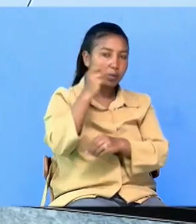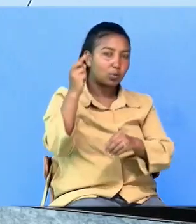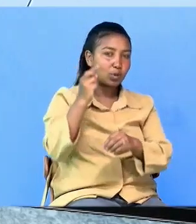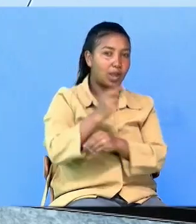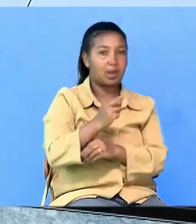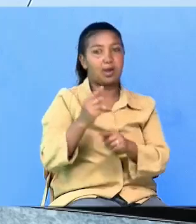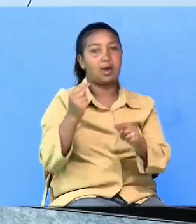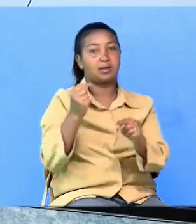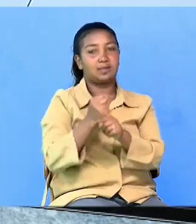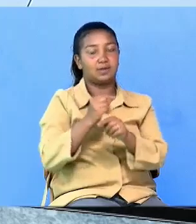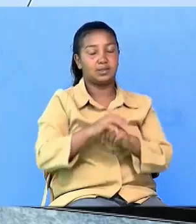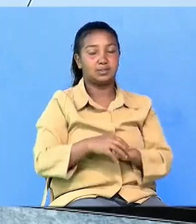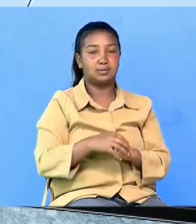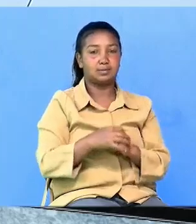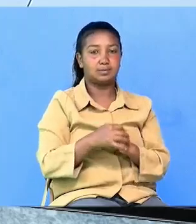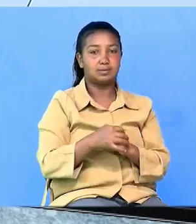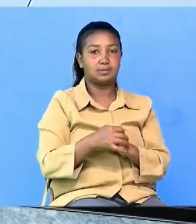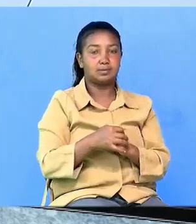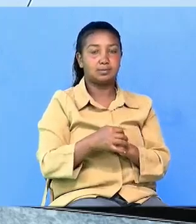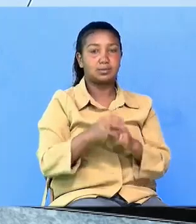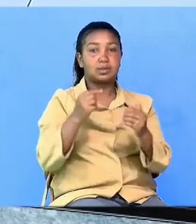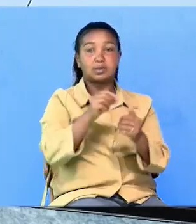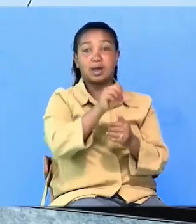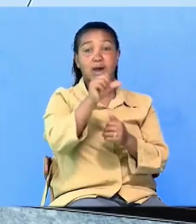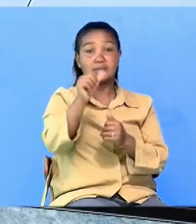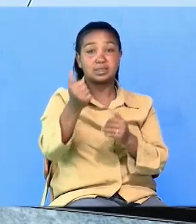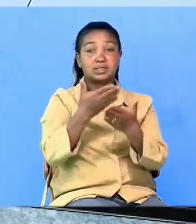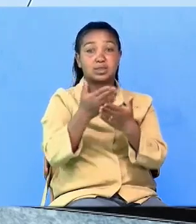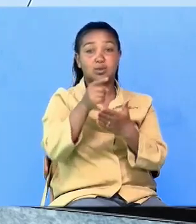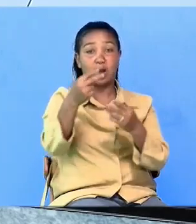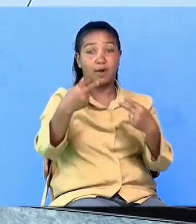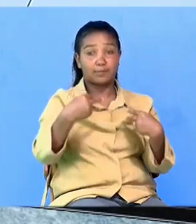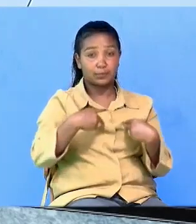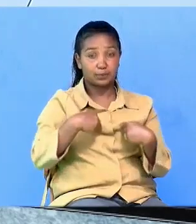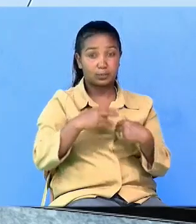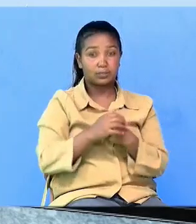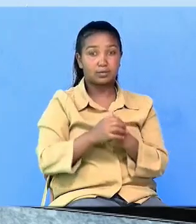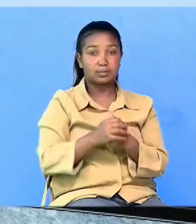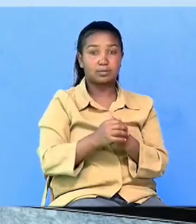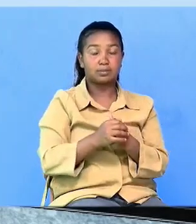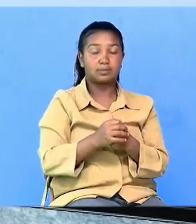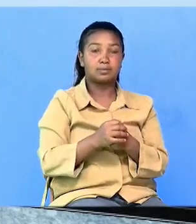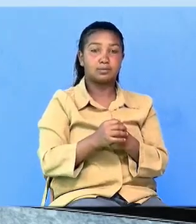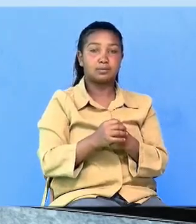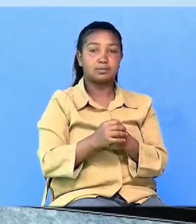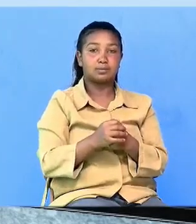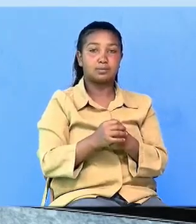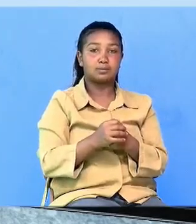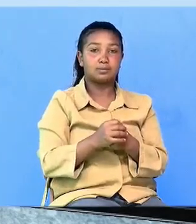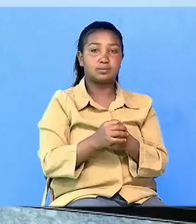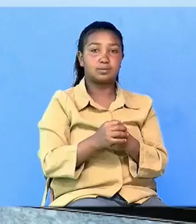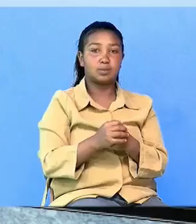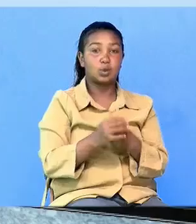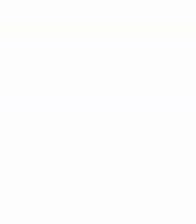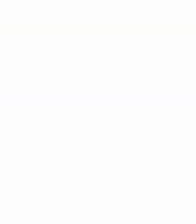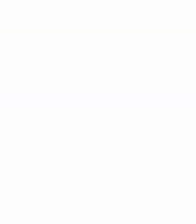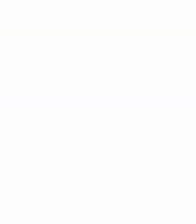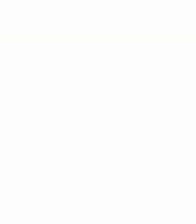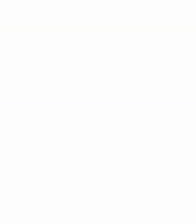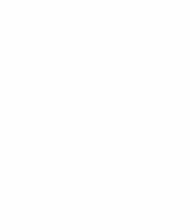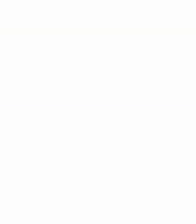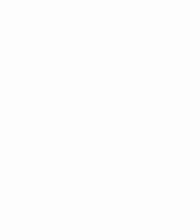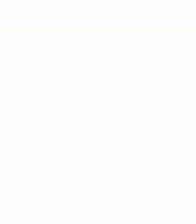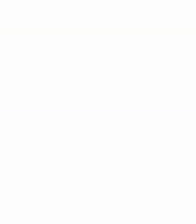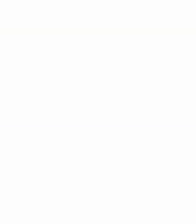day-to-day activities. The other thing that you have to bear in mind is that when it comes in the case of